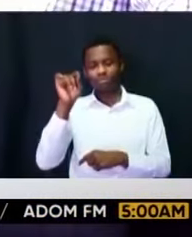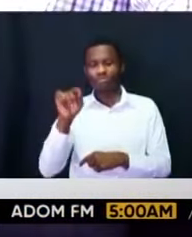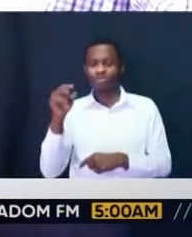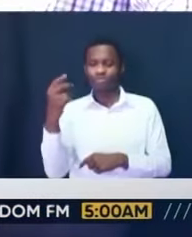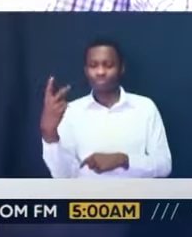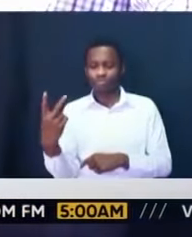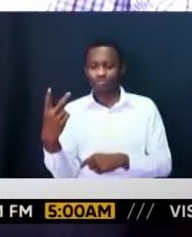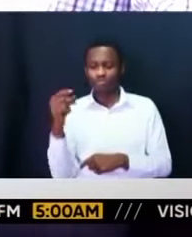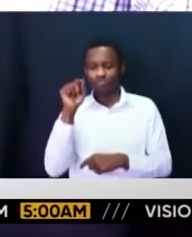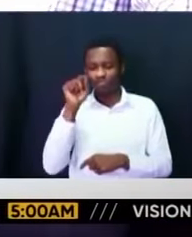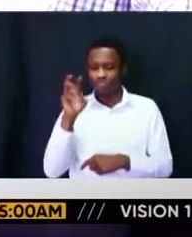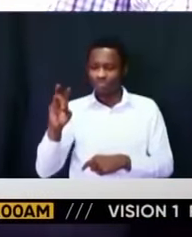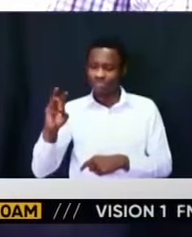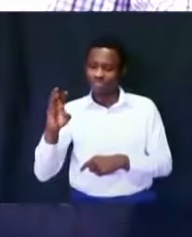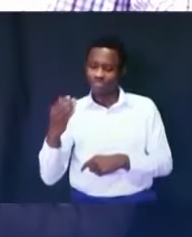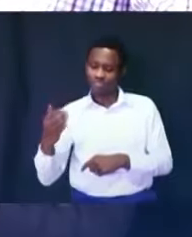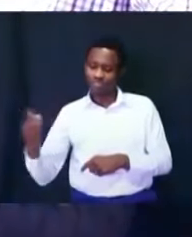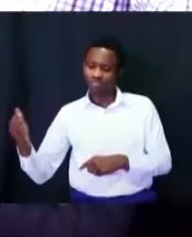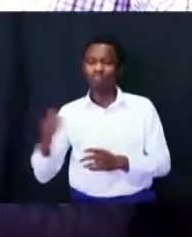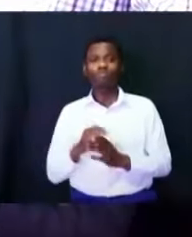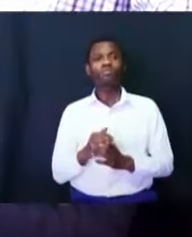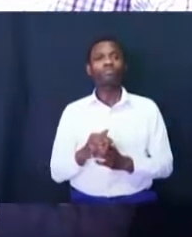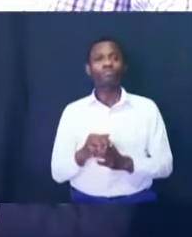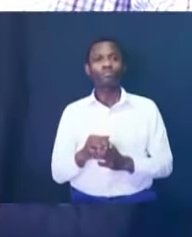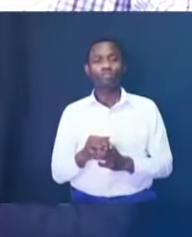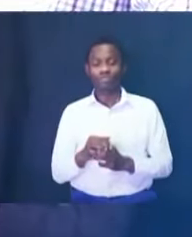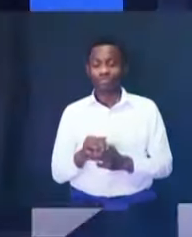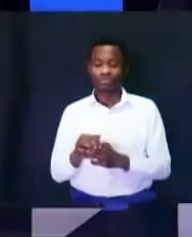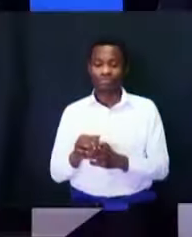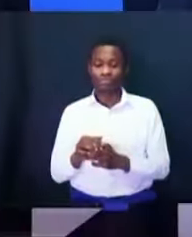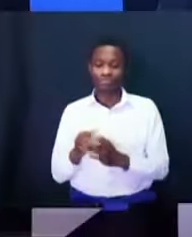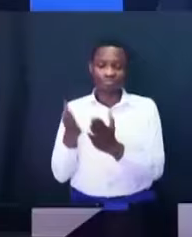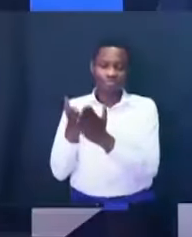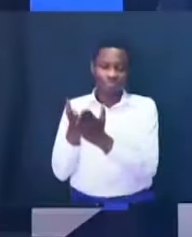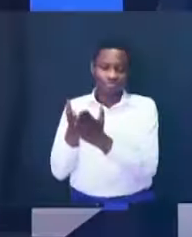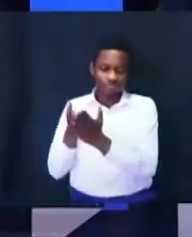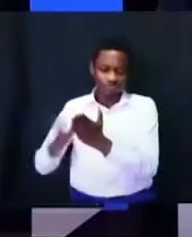second Timothy 2:16 avoid Godless